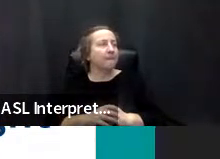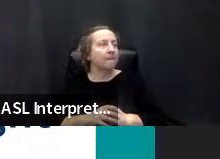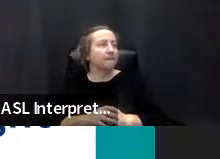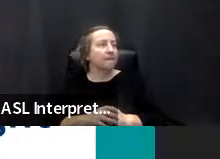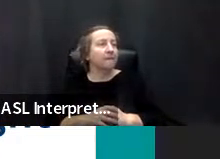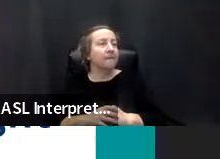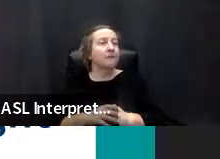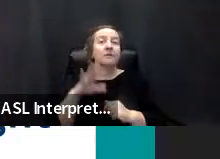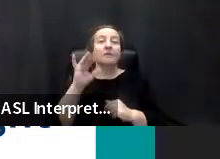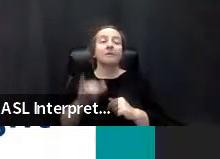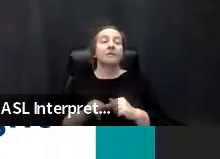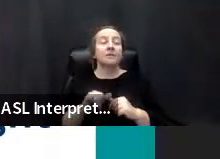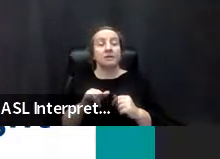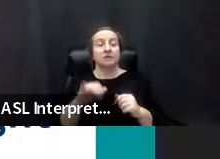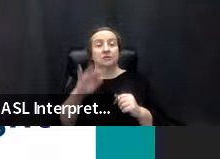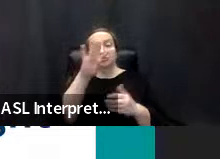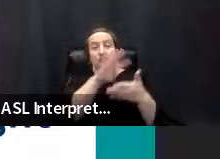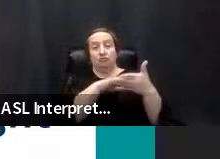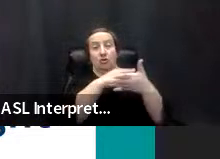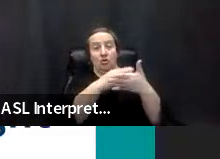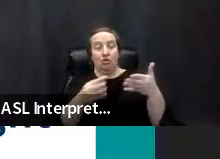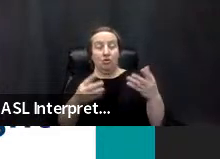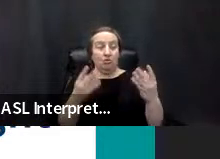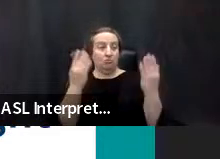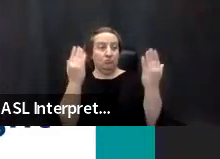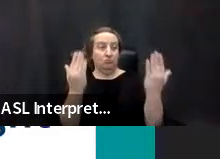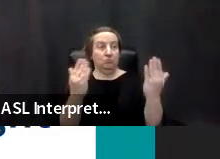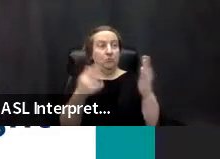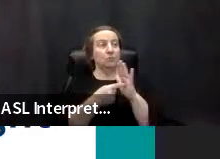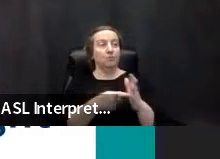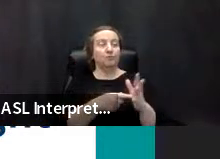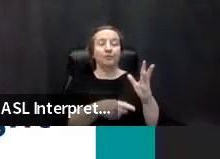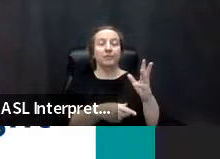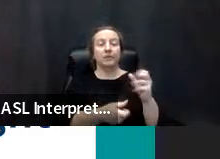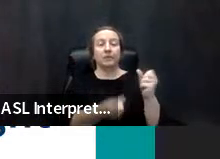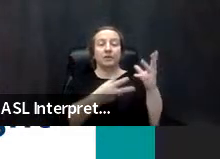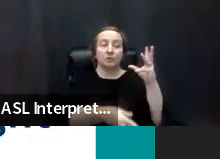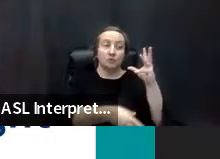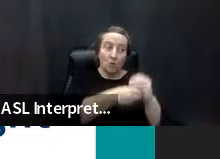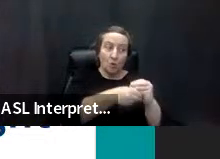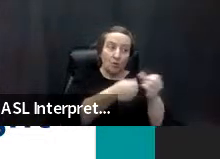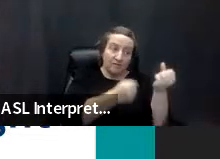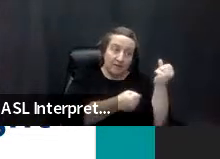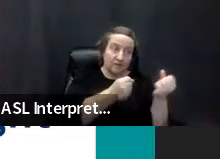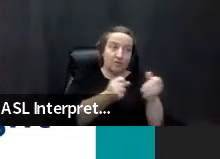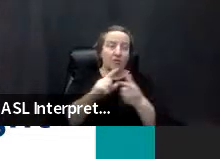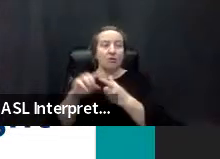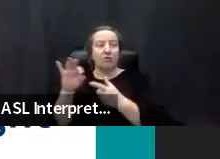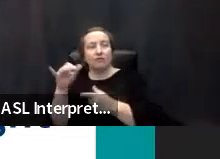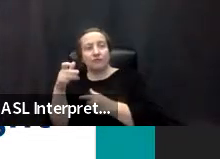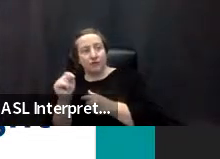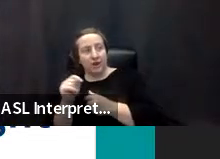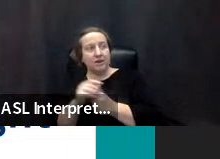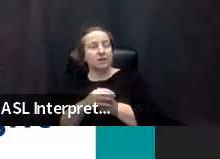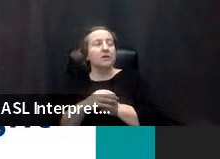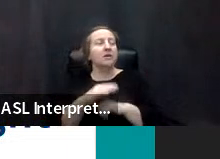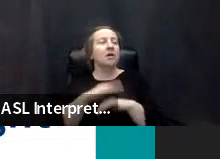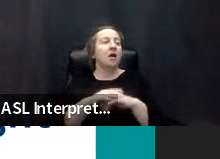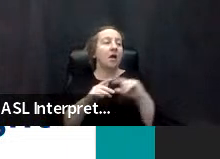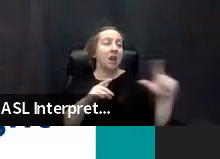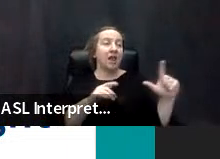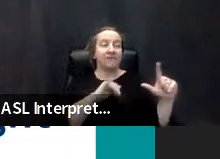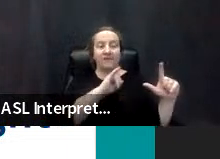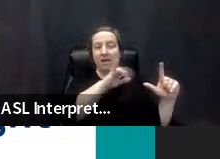So this chart, so we've got 2 charts here showing kind of total vehicles and freight volumes. The 2 bar charts on the left are the